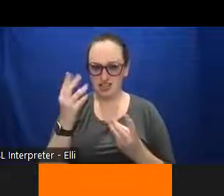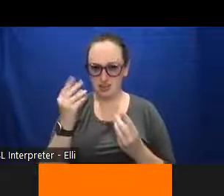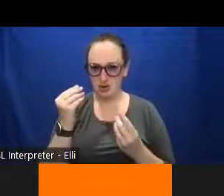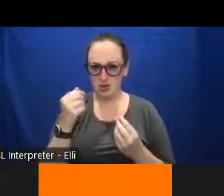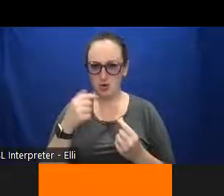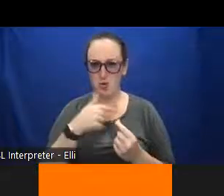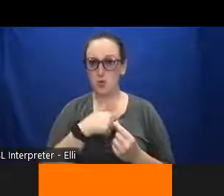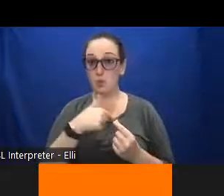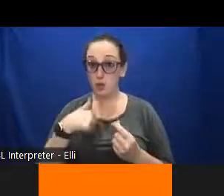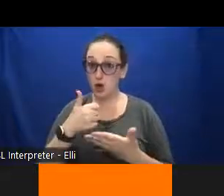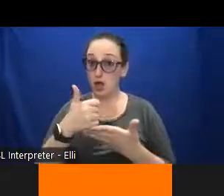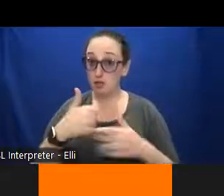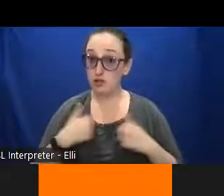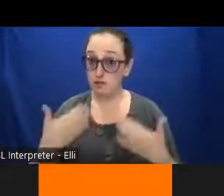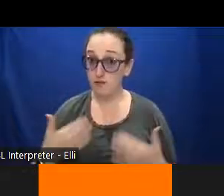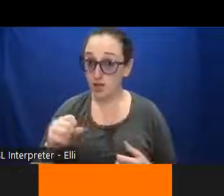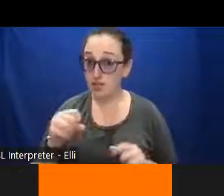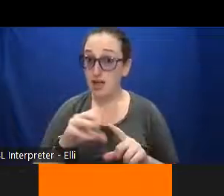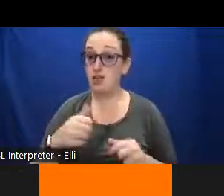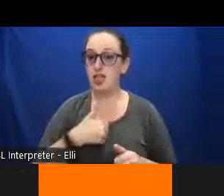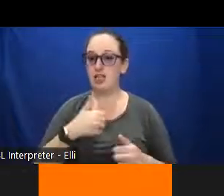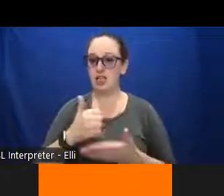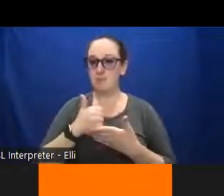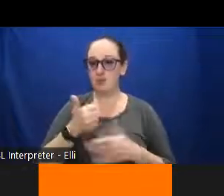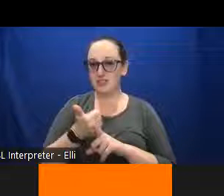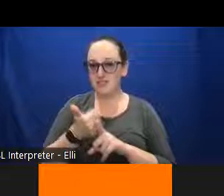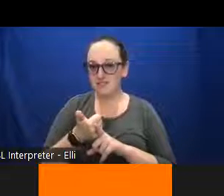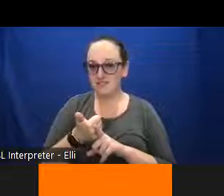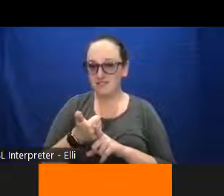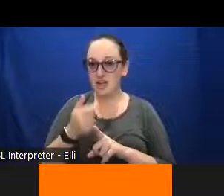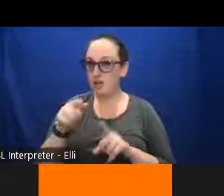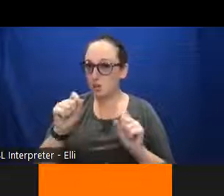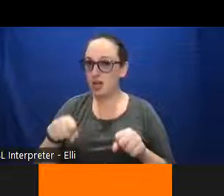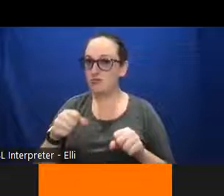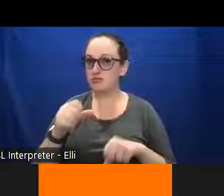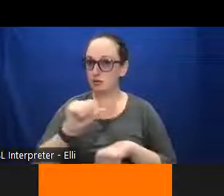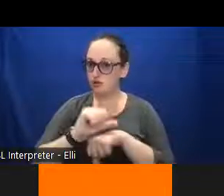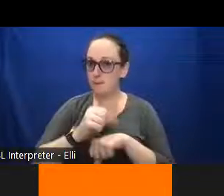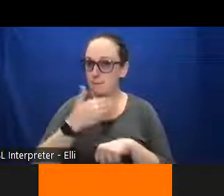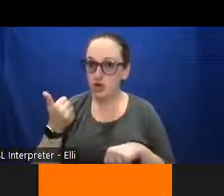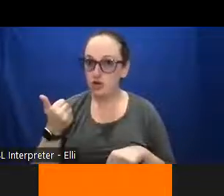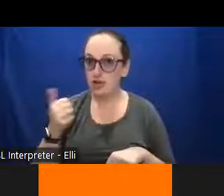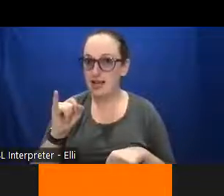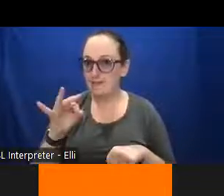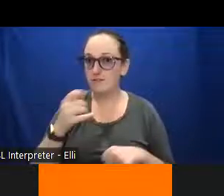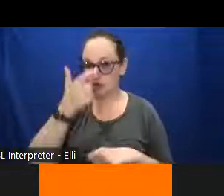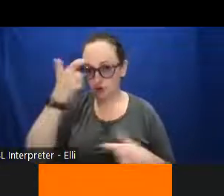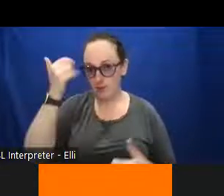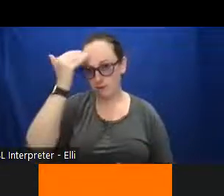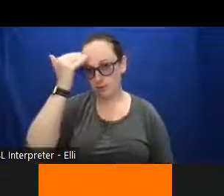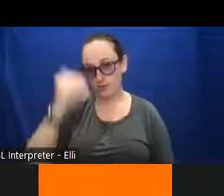only helping survivors, but we're also helping ourselves. We're better able to do our job. So